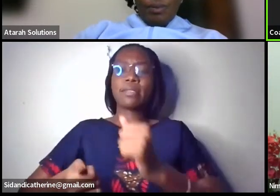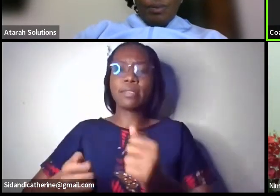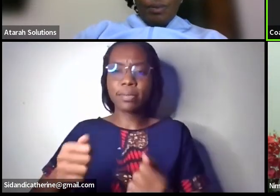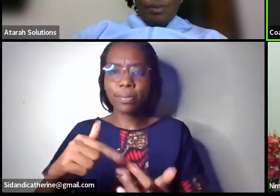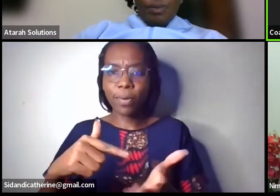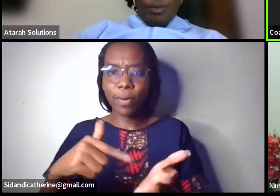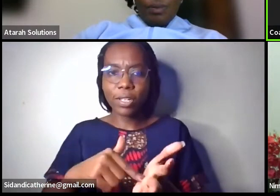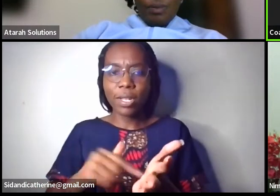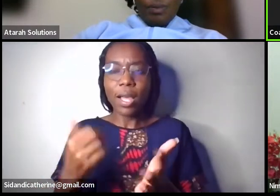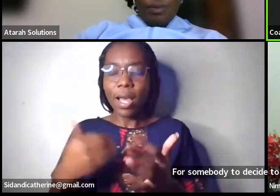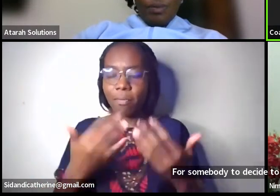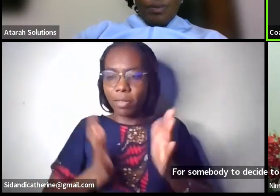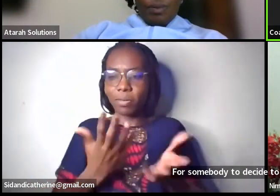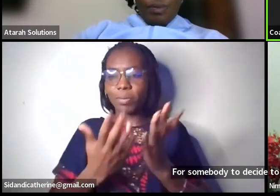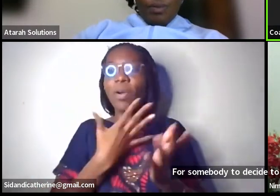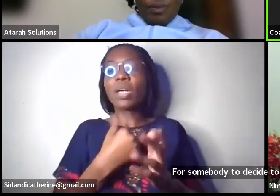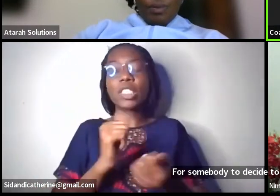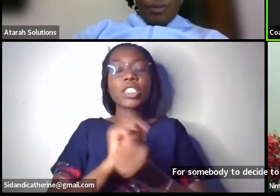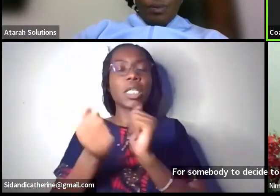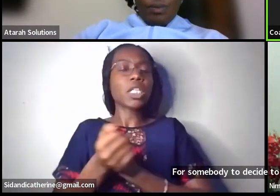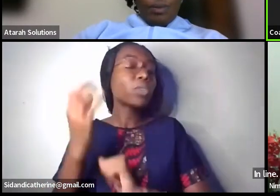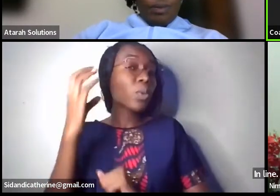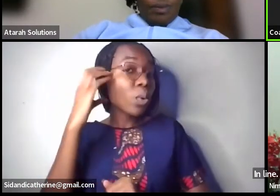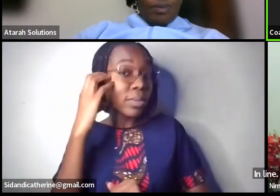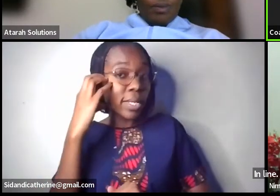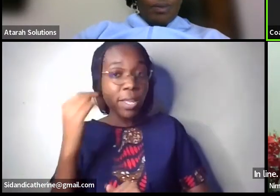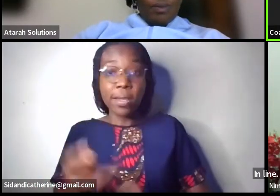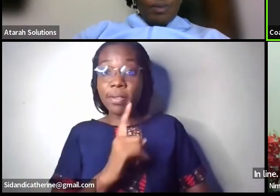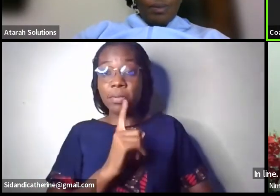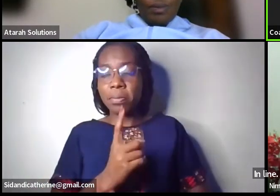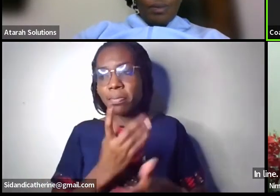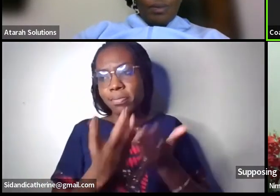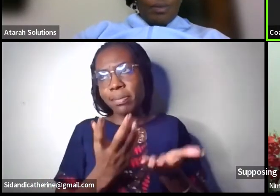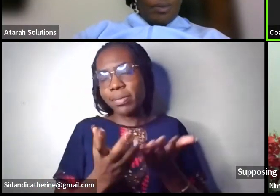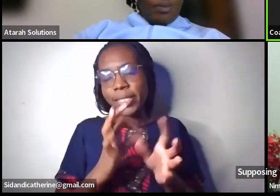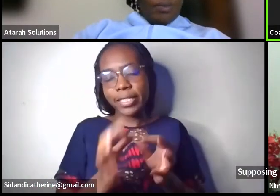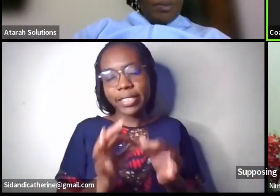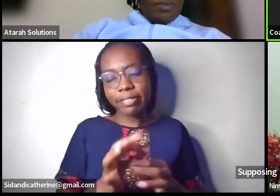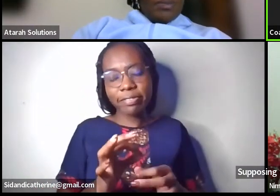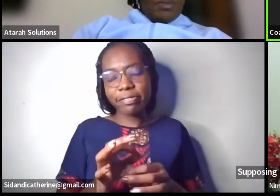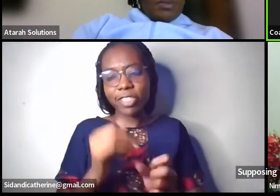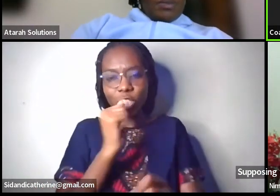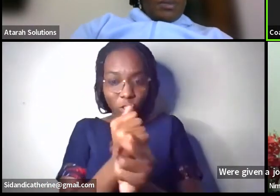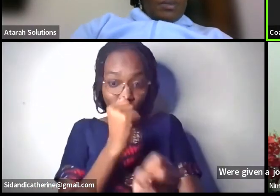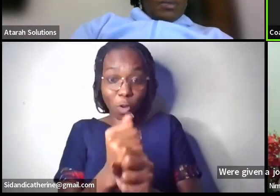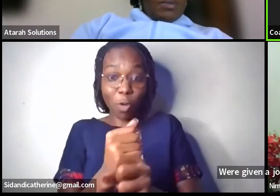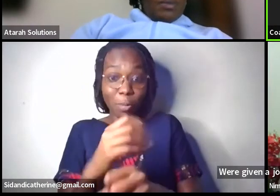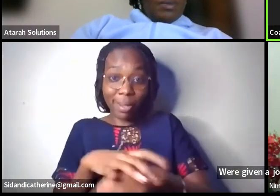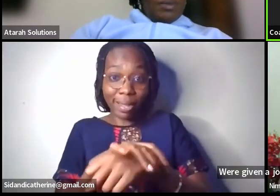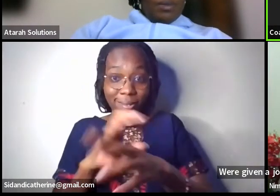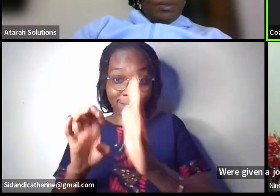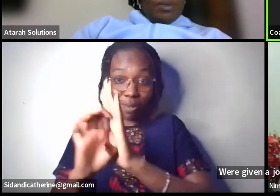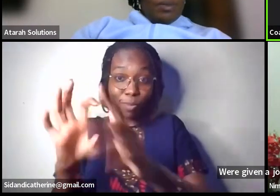course in life. Supposing you were given a job at that point, and then you had decided to